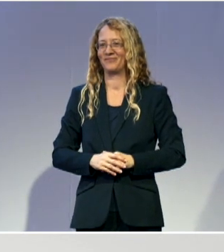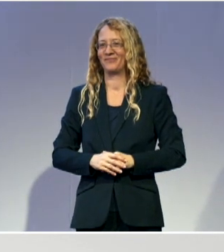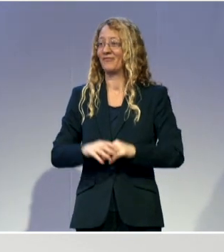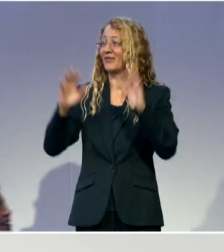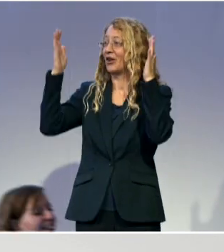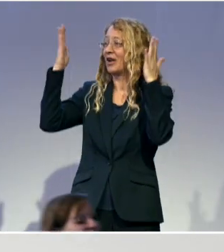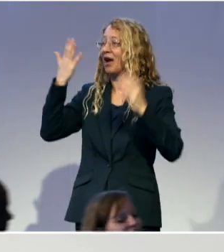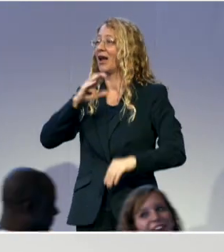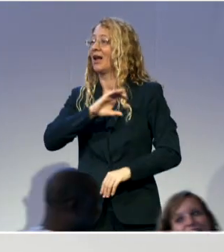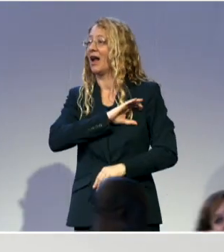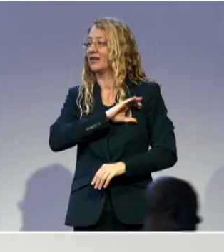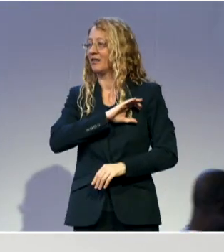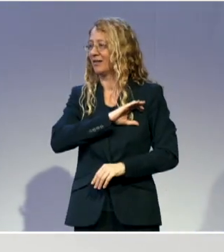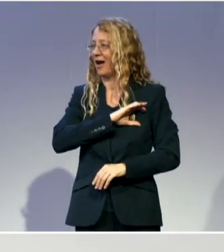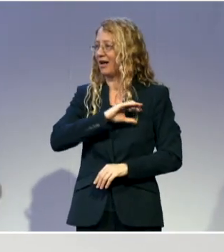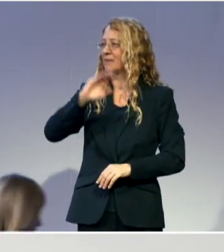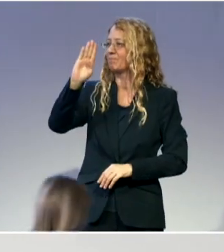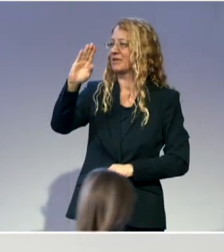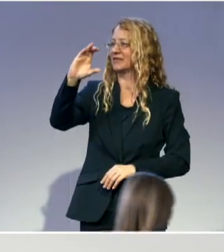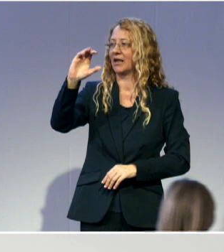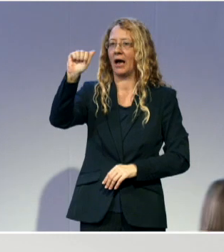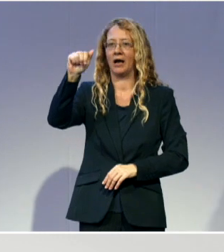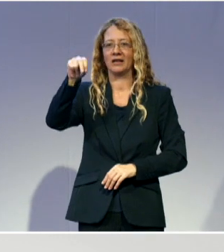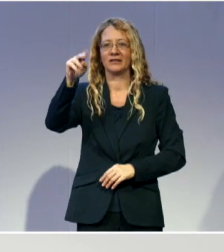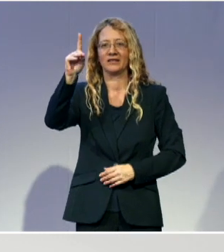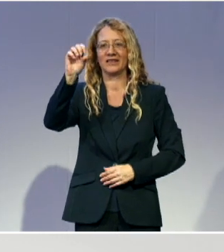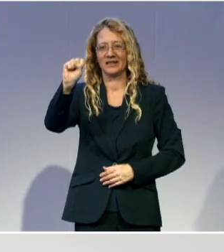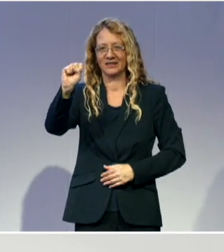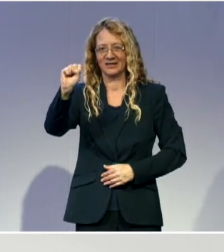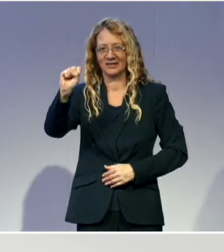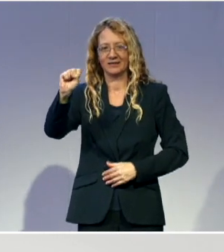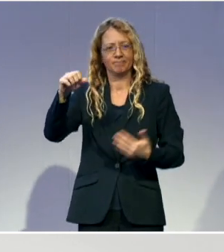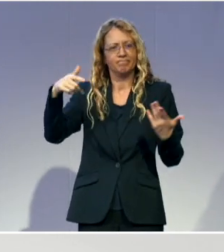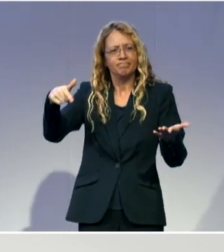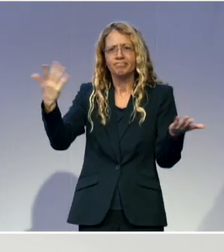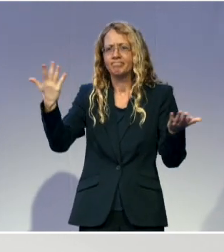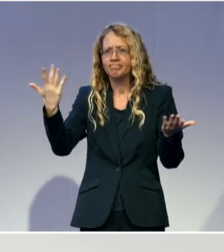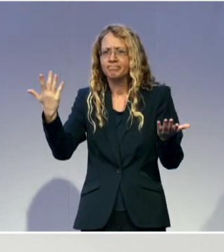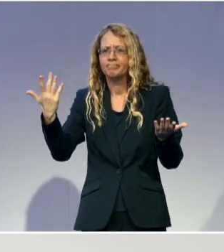Congratulations to the British Columbia Aboriginal Network on Disability Society from Canada.